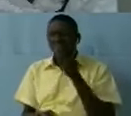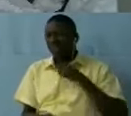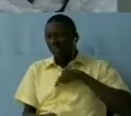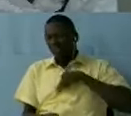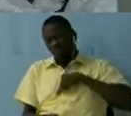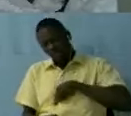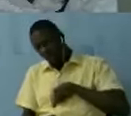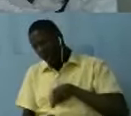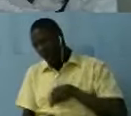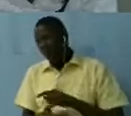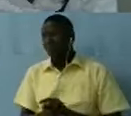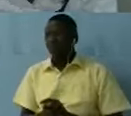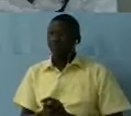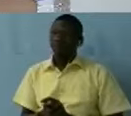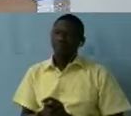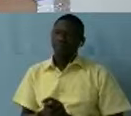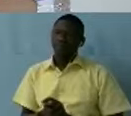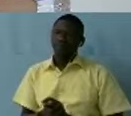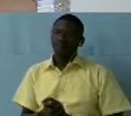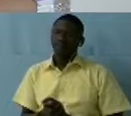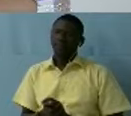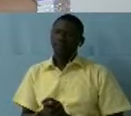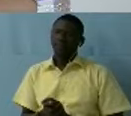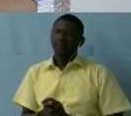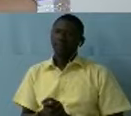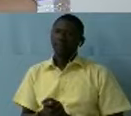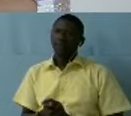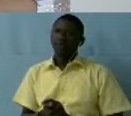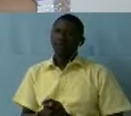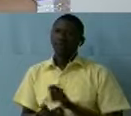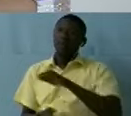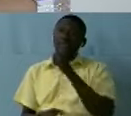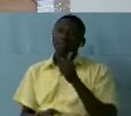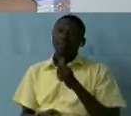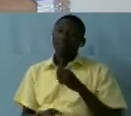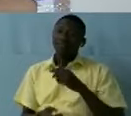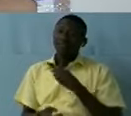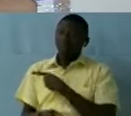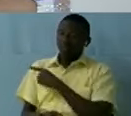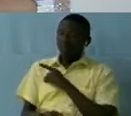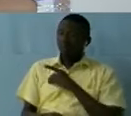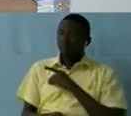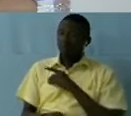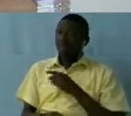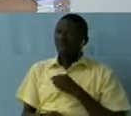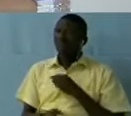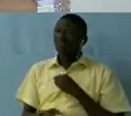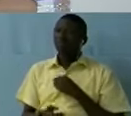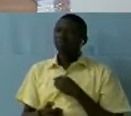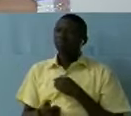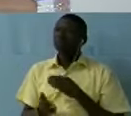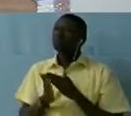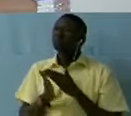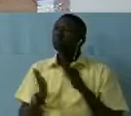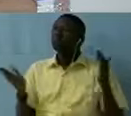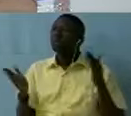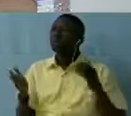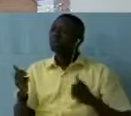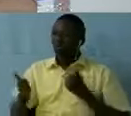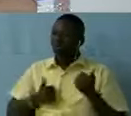that the treatment had such a negative impact on you that your viral loads went up. Munta wo